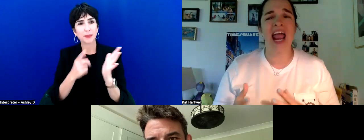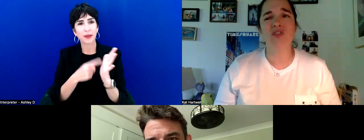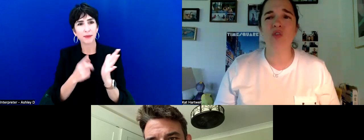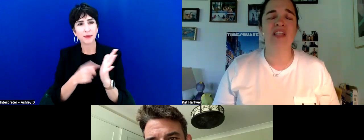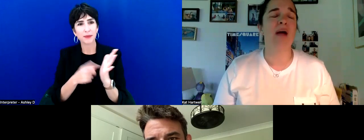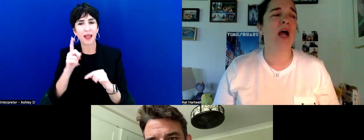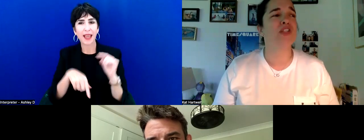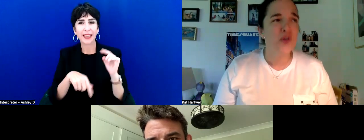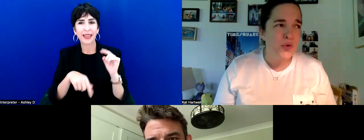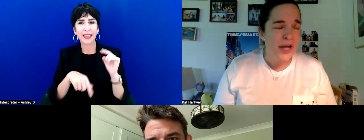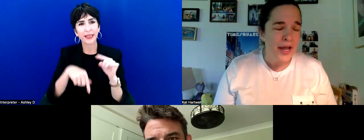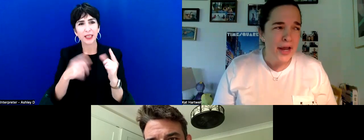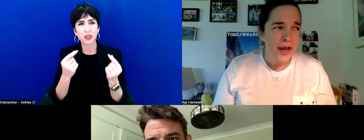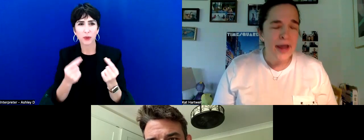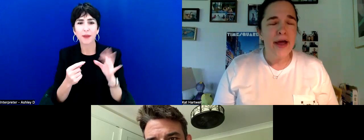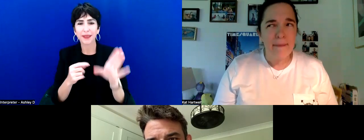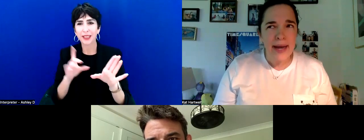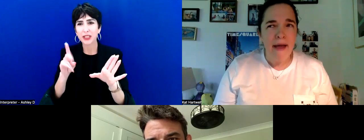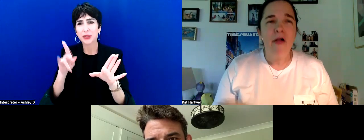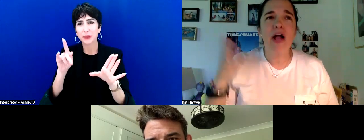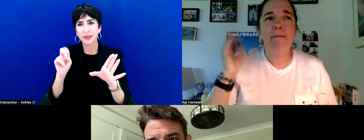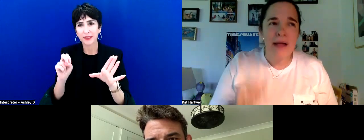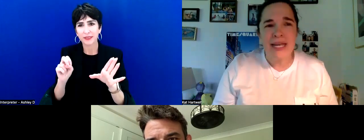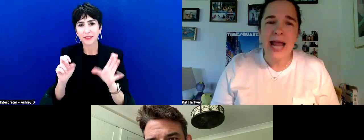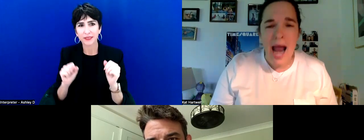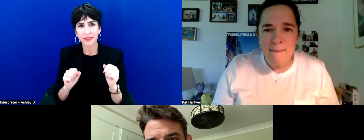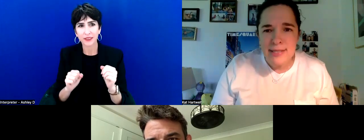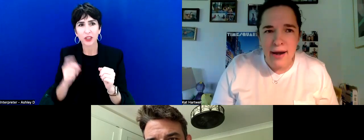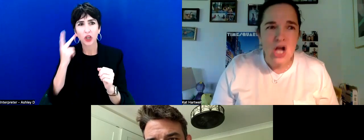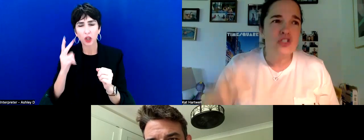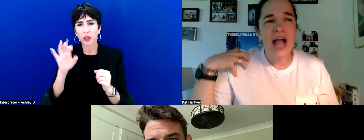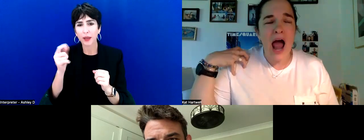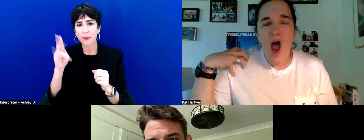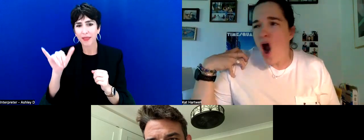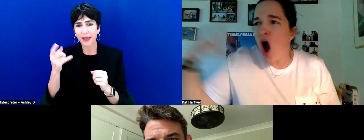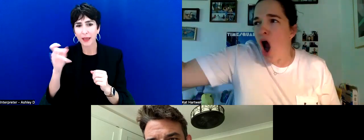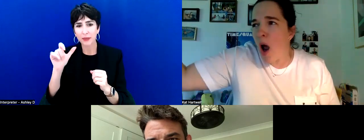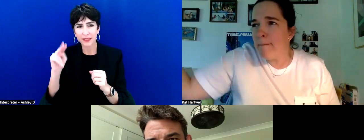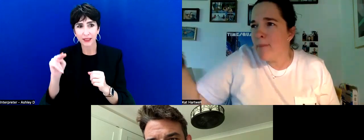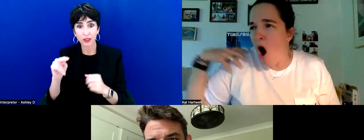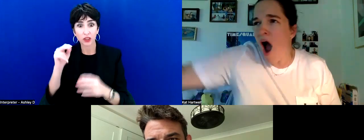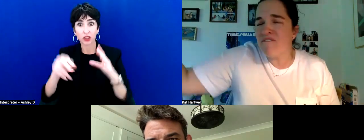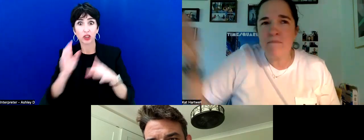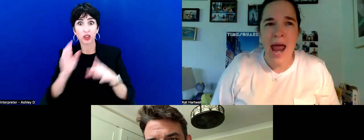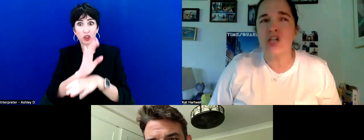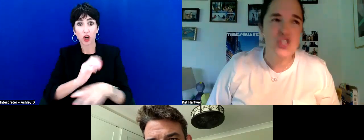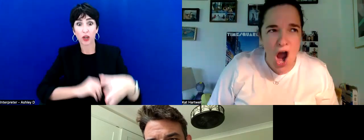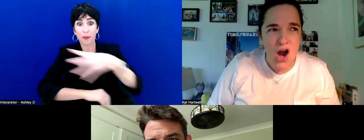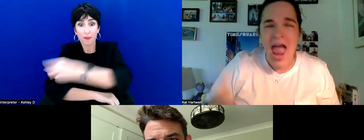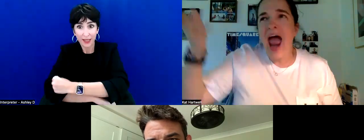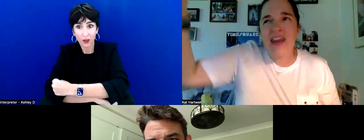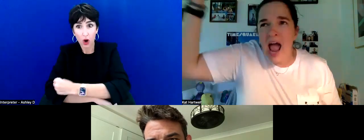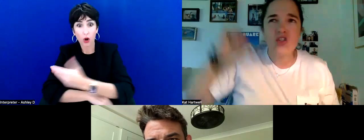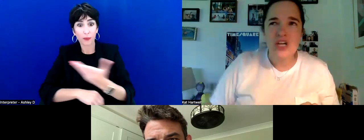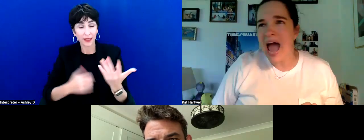do this. I'm like, dude. I mean, look at Bethany Hamilton. She got her arm off by a